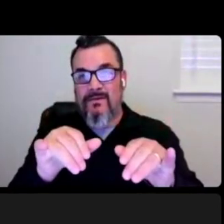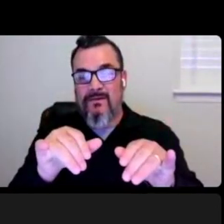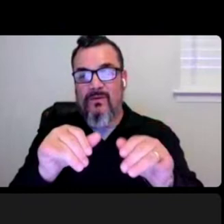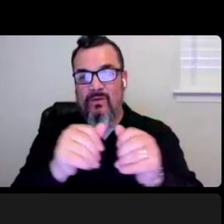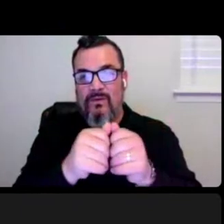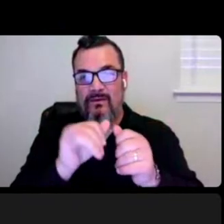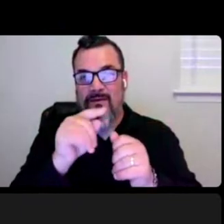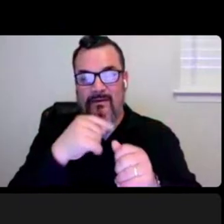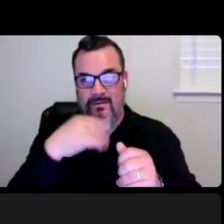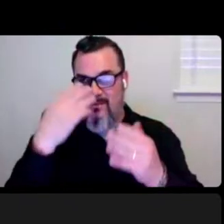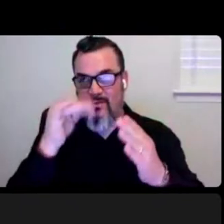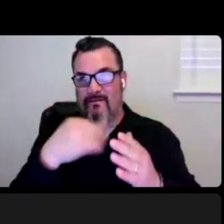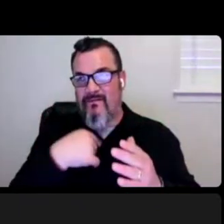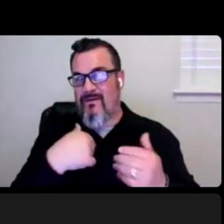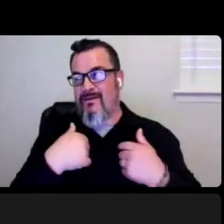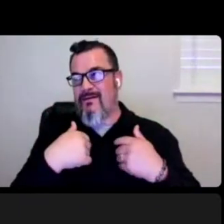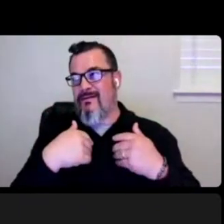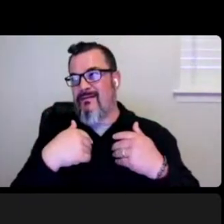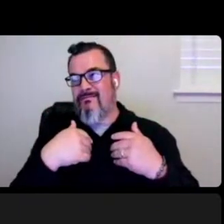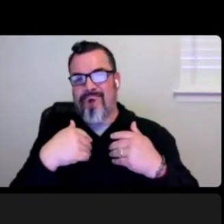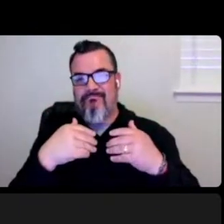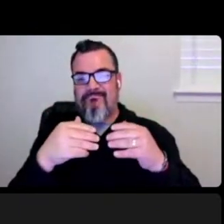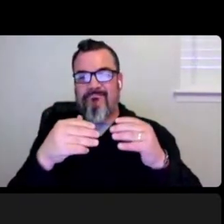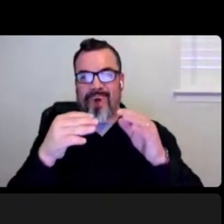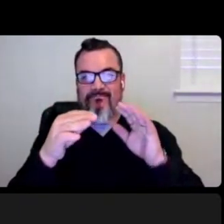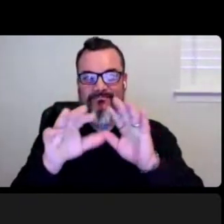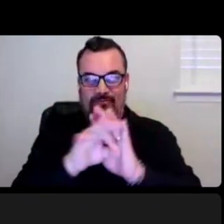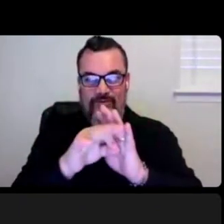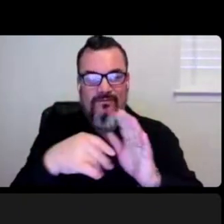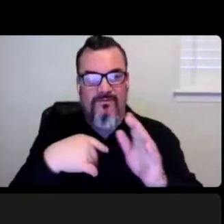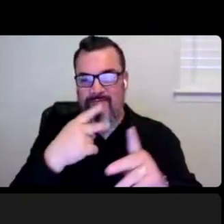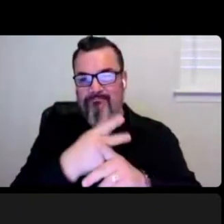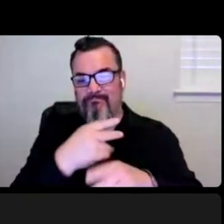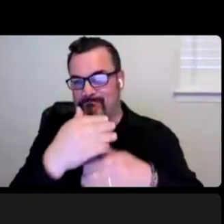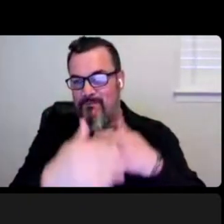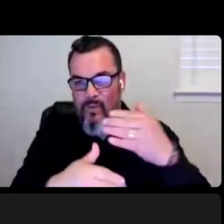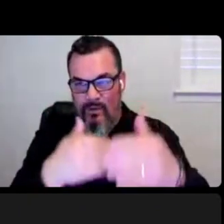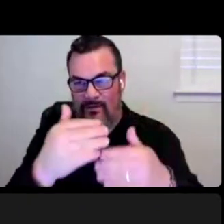don't even know that I had a choice, you know, that we just kind of kept going.